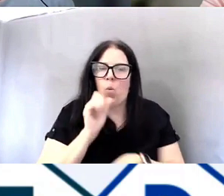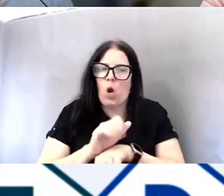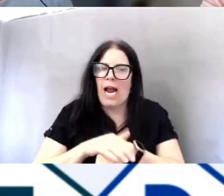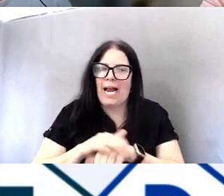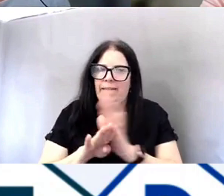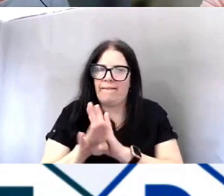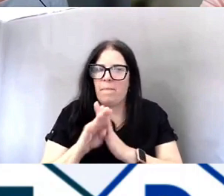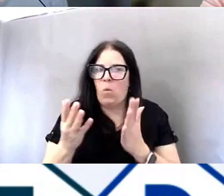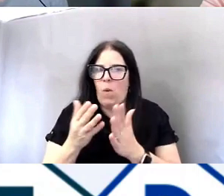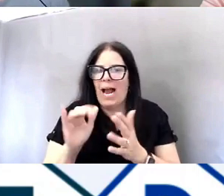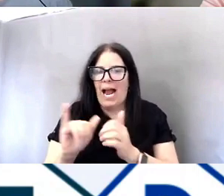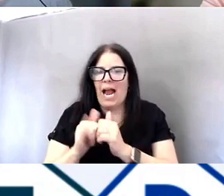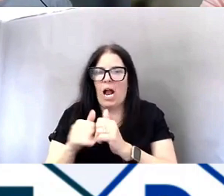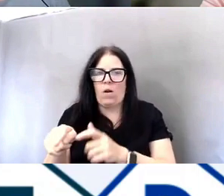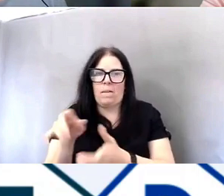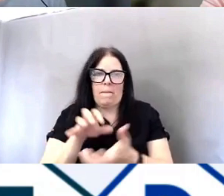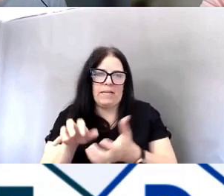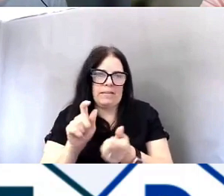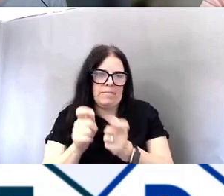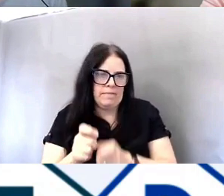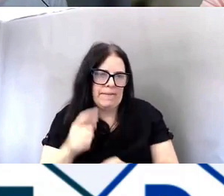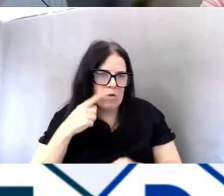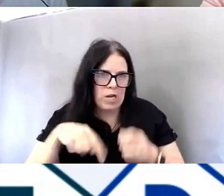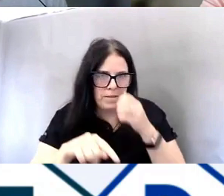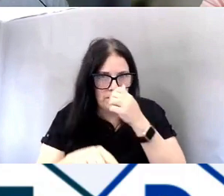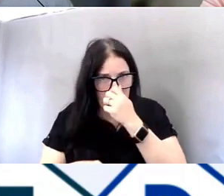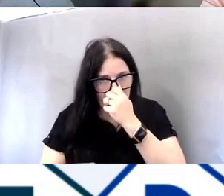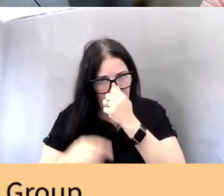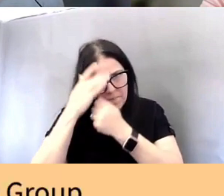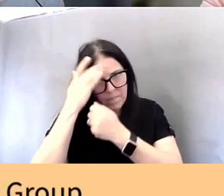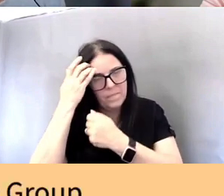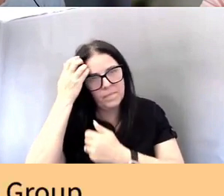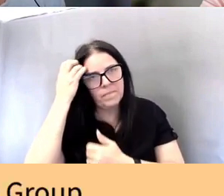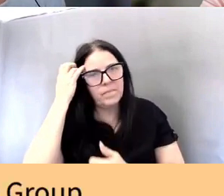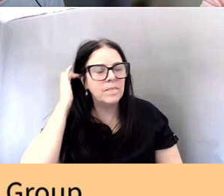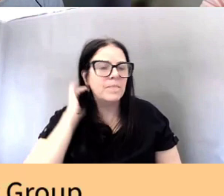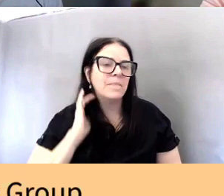development that we'll talk about today too. Okay.